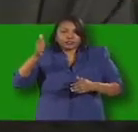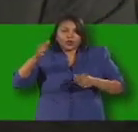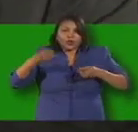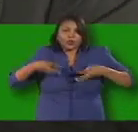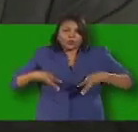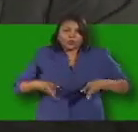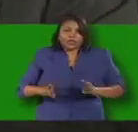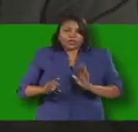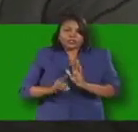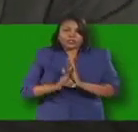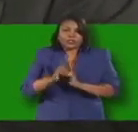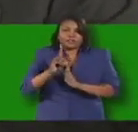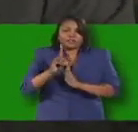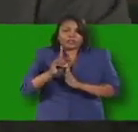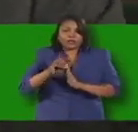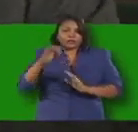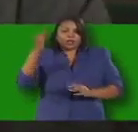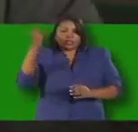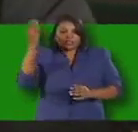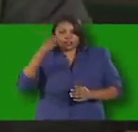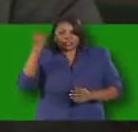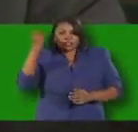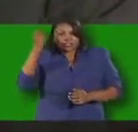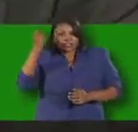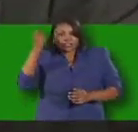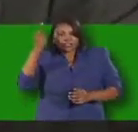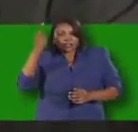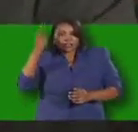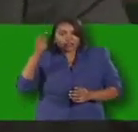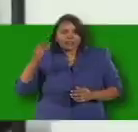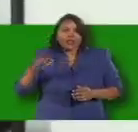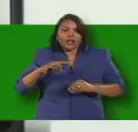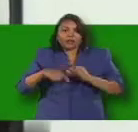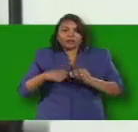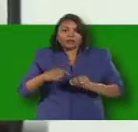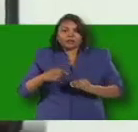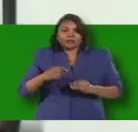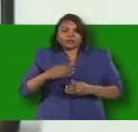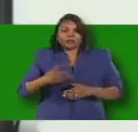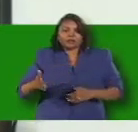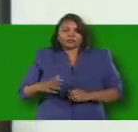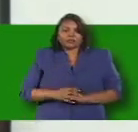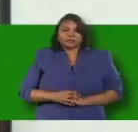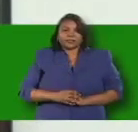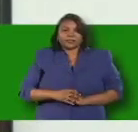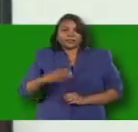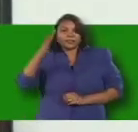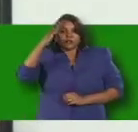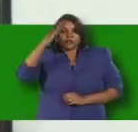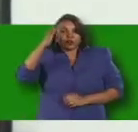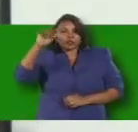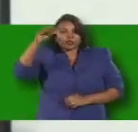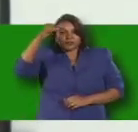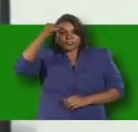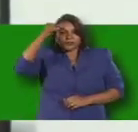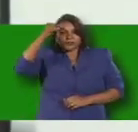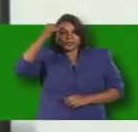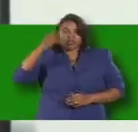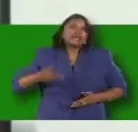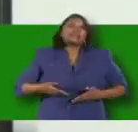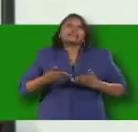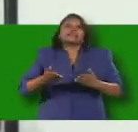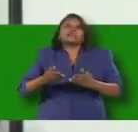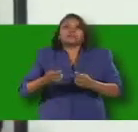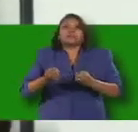principle. We need to be clear on what we don't know. We know the government is doing a lot of tax incentives